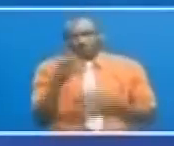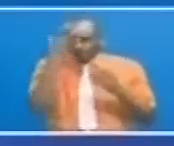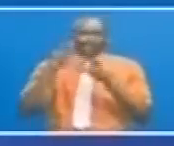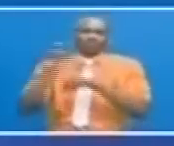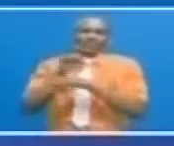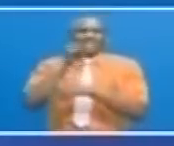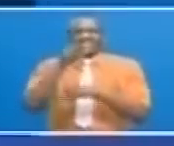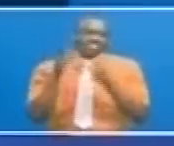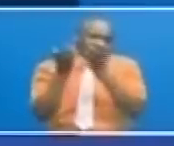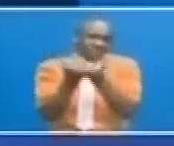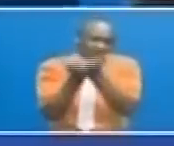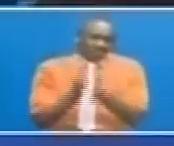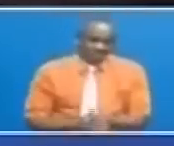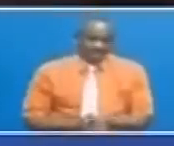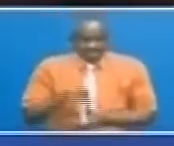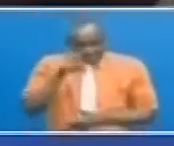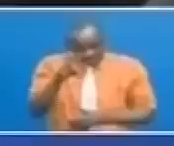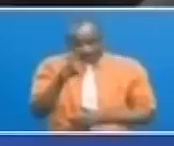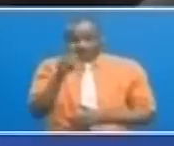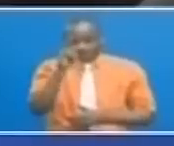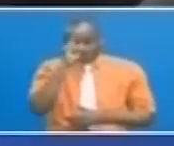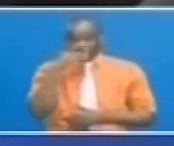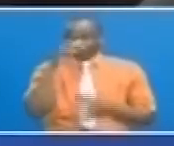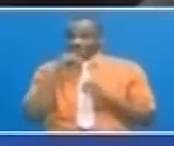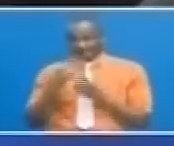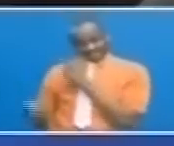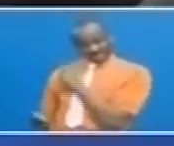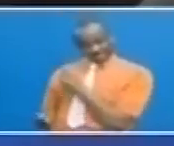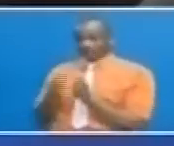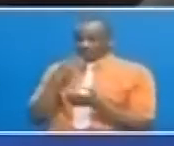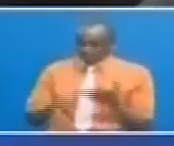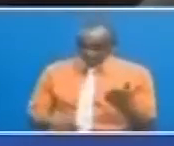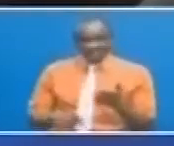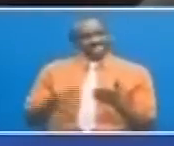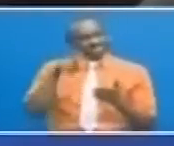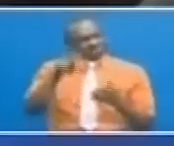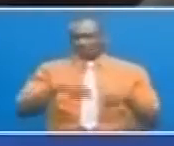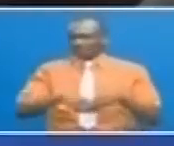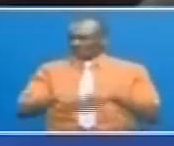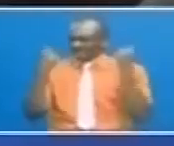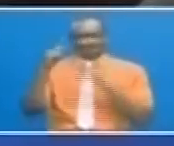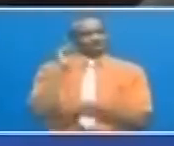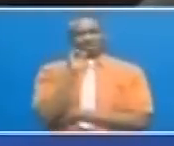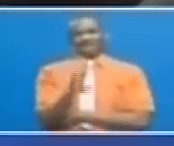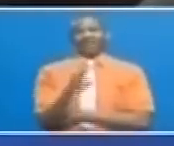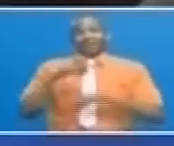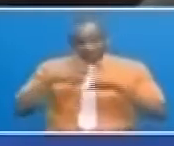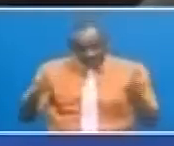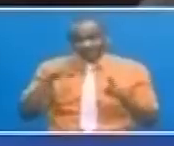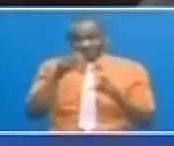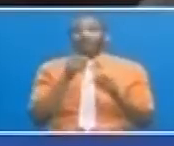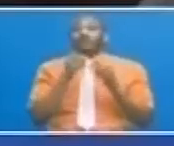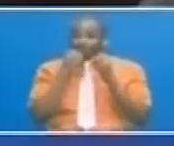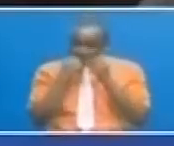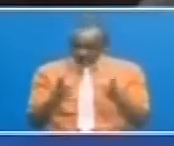inspection. An assertion rebuffed by the police spokesman Charles Owino, who says there was no breach of protocol, but a detailed statement